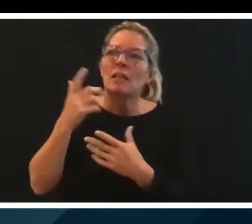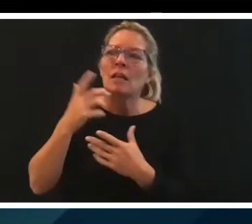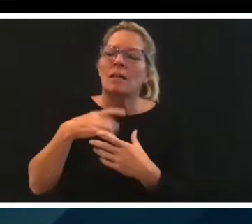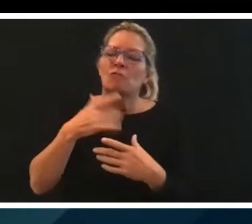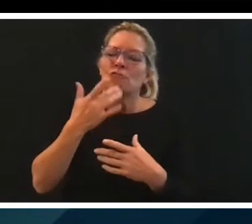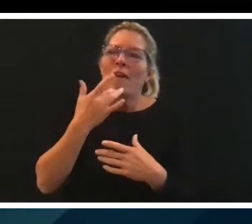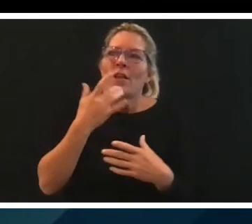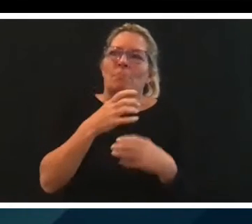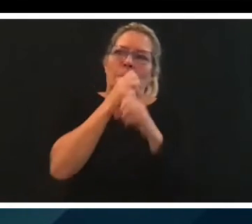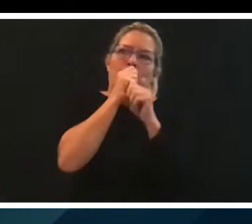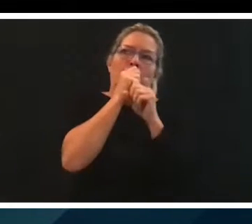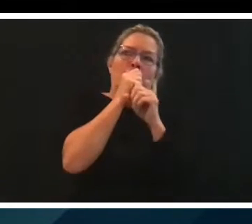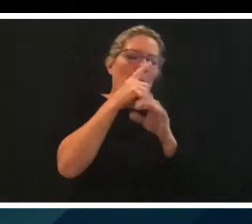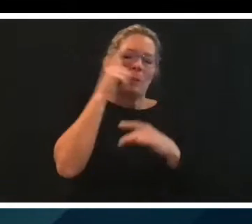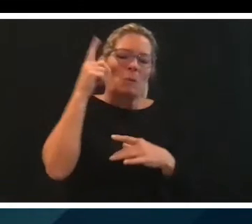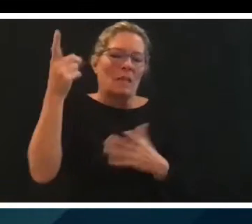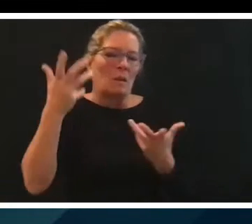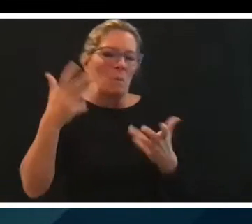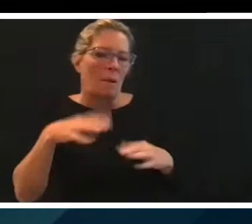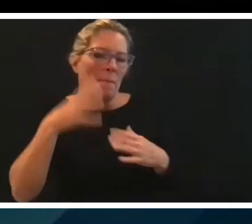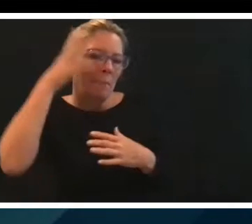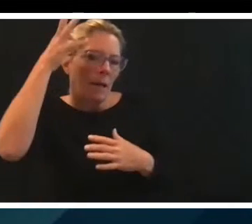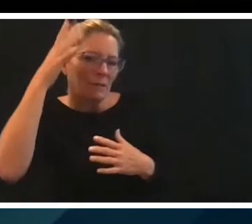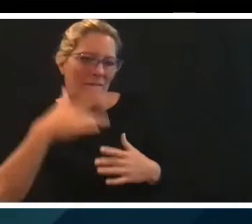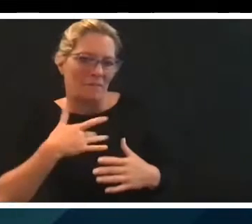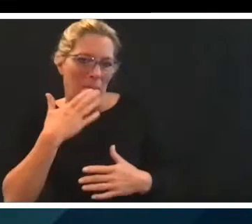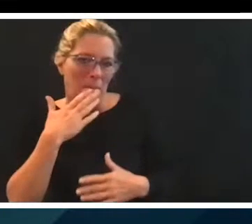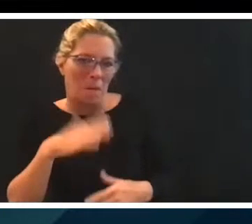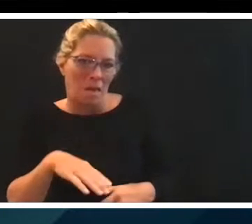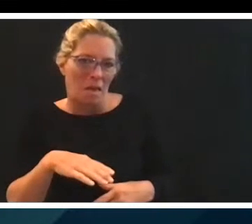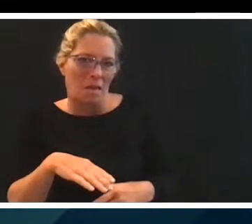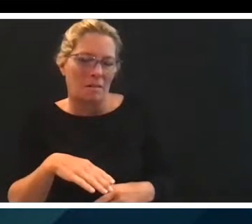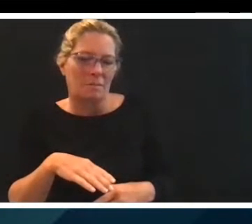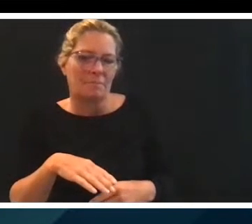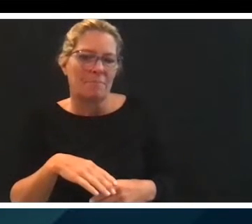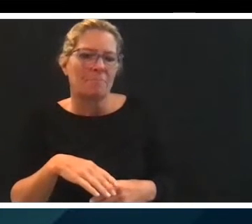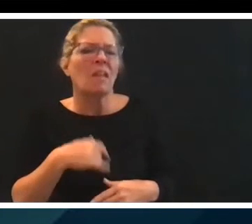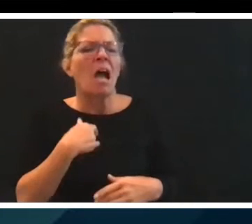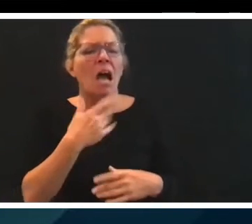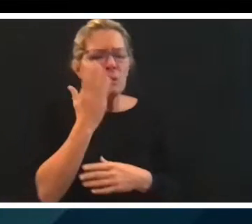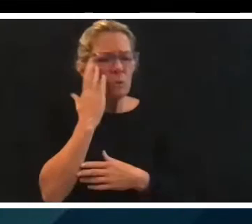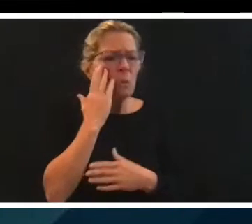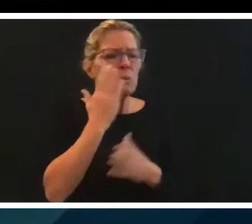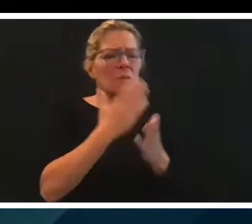knew blind kids, but they were different than I was. They were much more